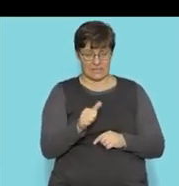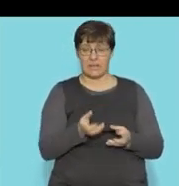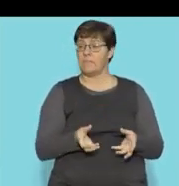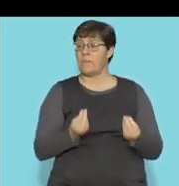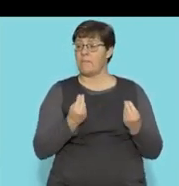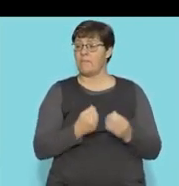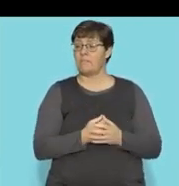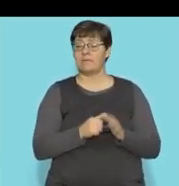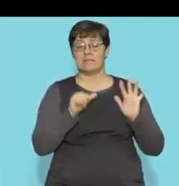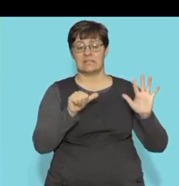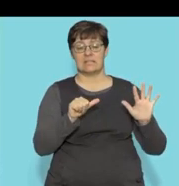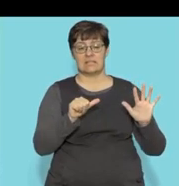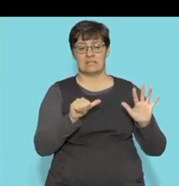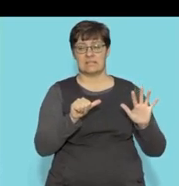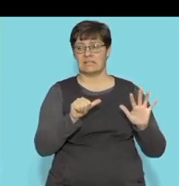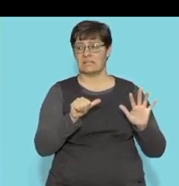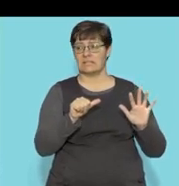it gives me